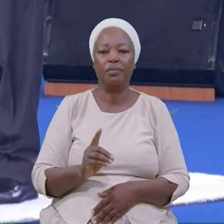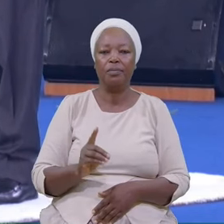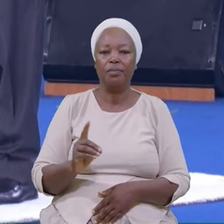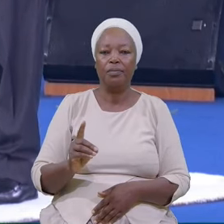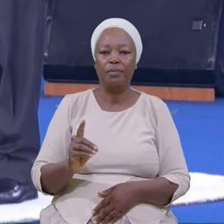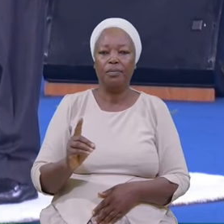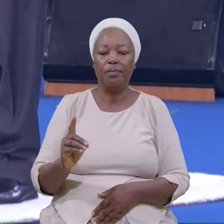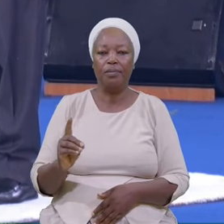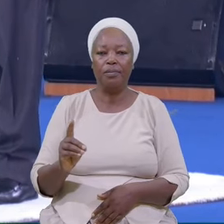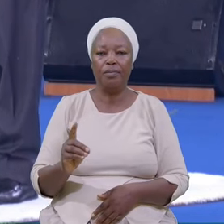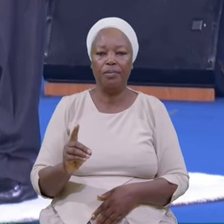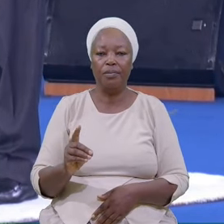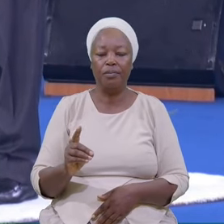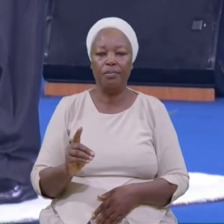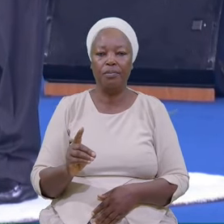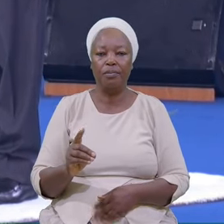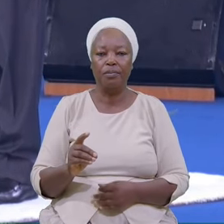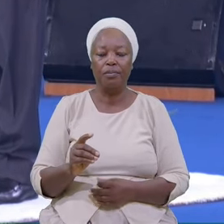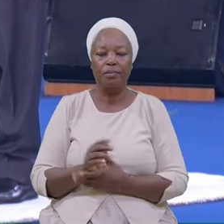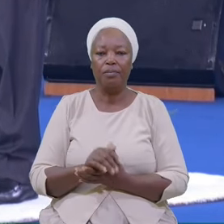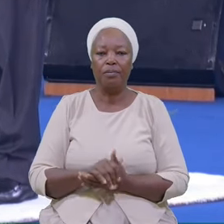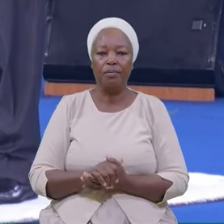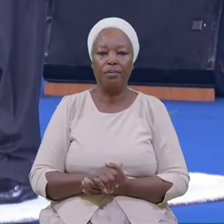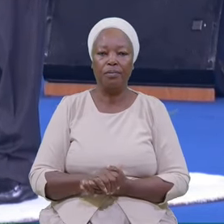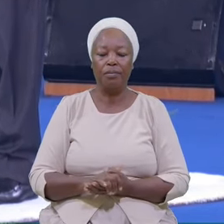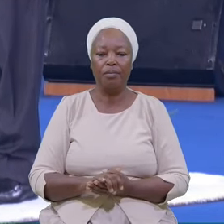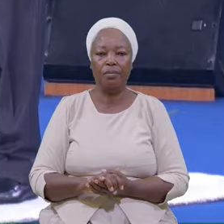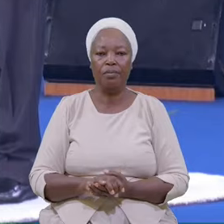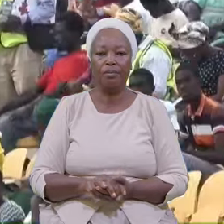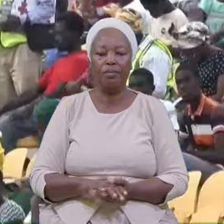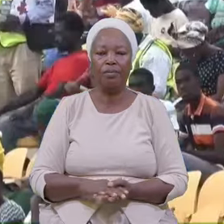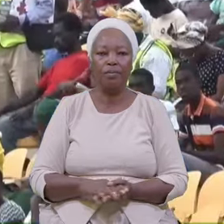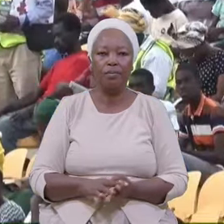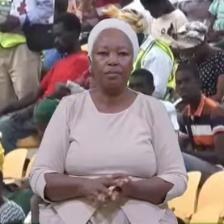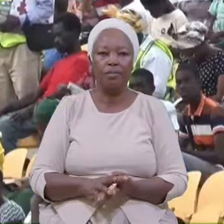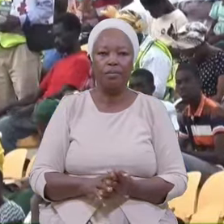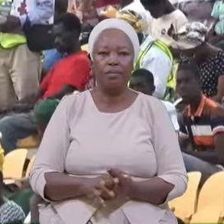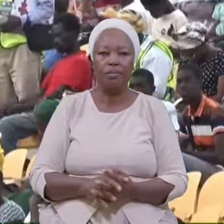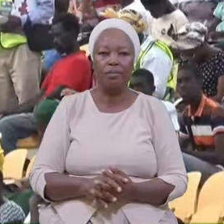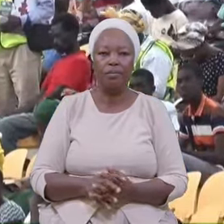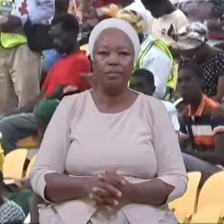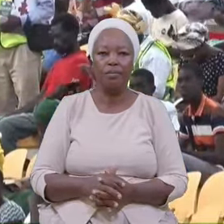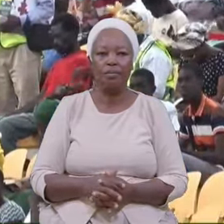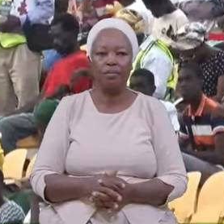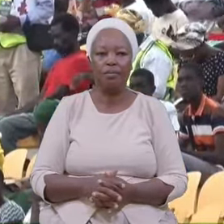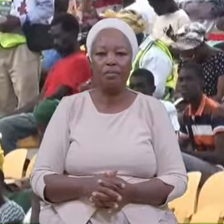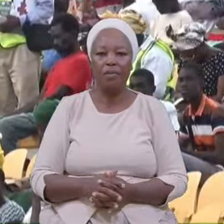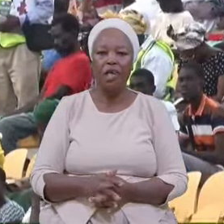tenait assis un homme impotent des pieds, boiteux de naissance et qui n'avait jamais marché.